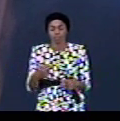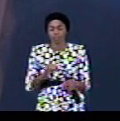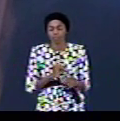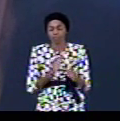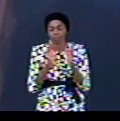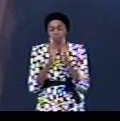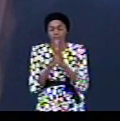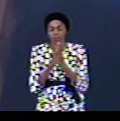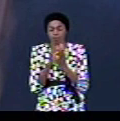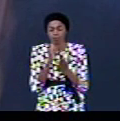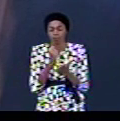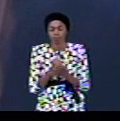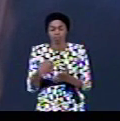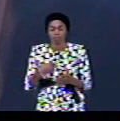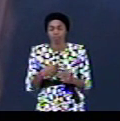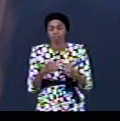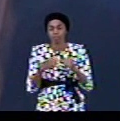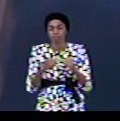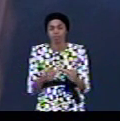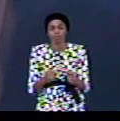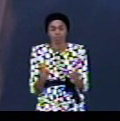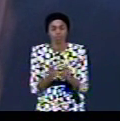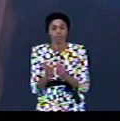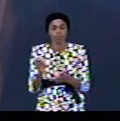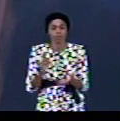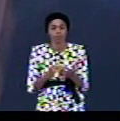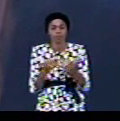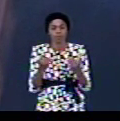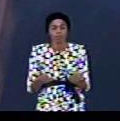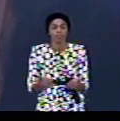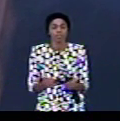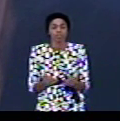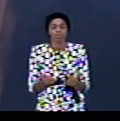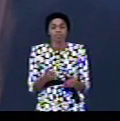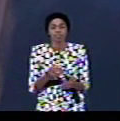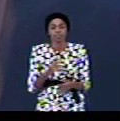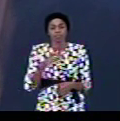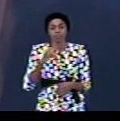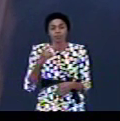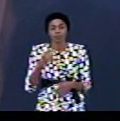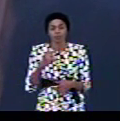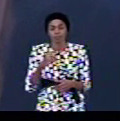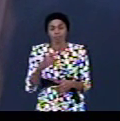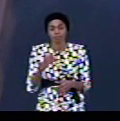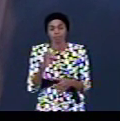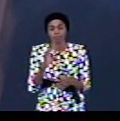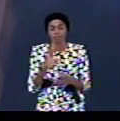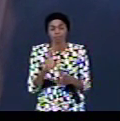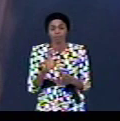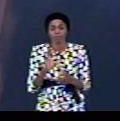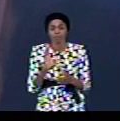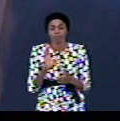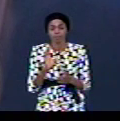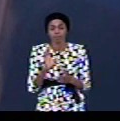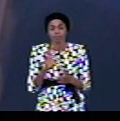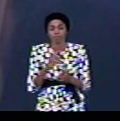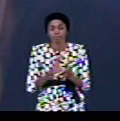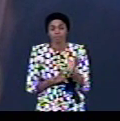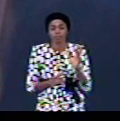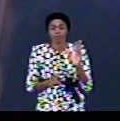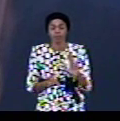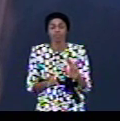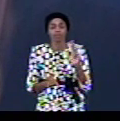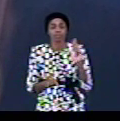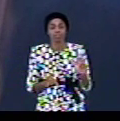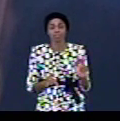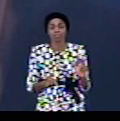pray. We'll continue with the reading now. The first book of Moses, called Genesis. Chapter